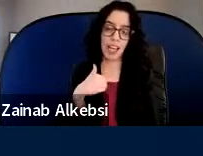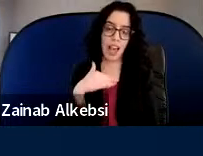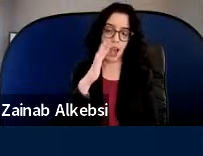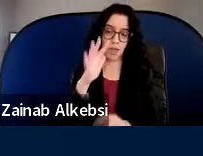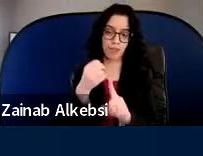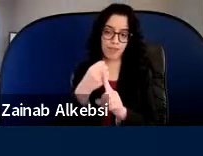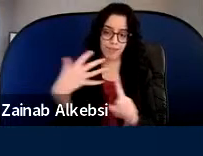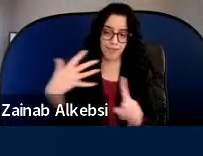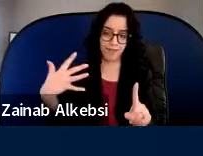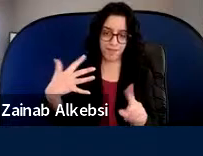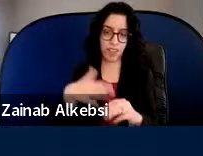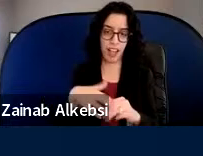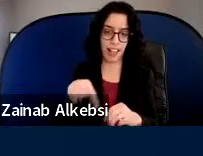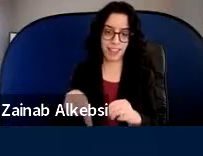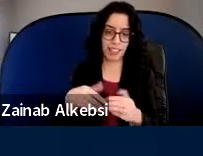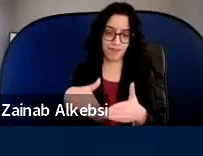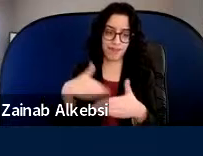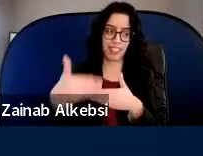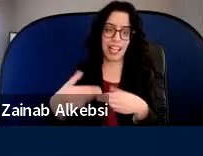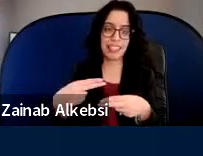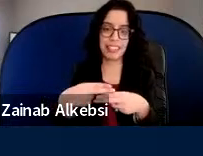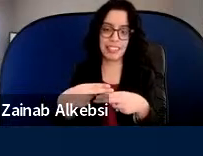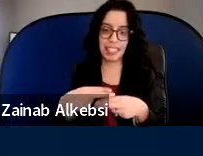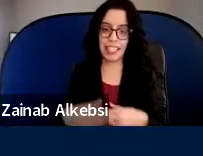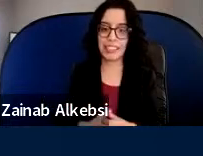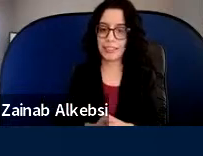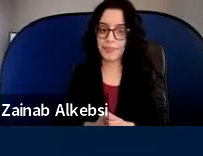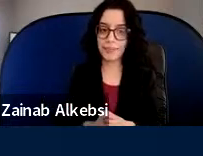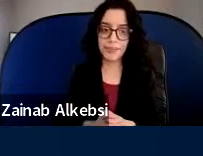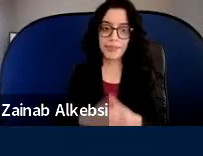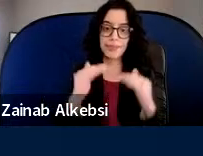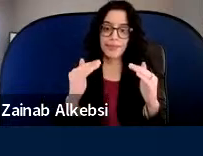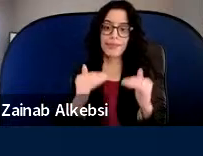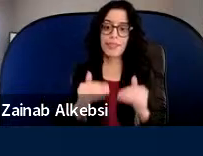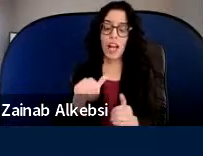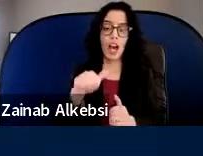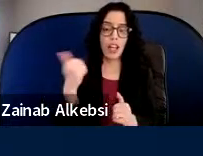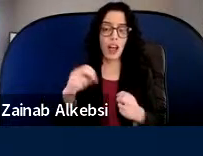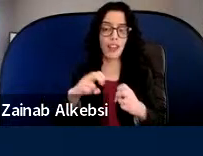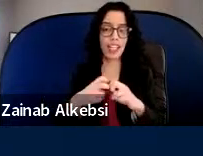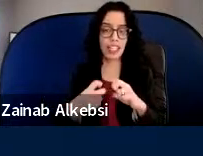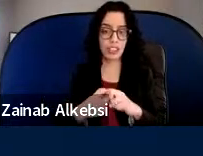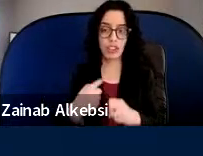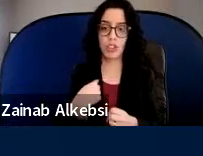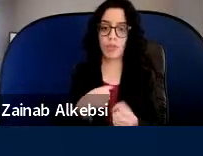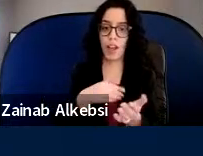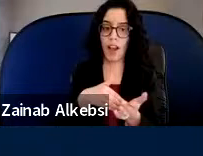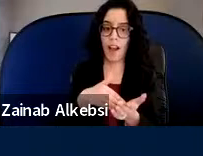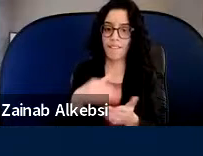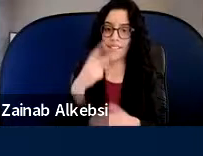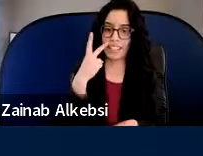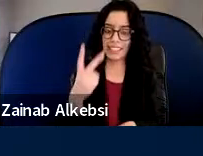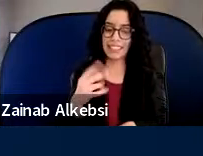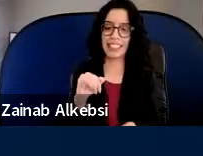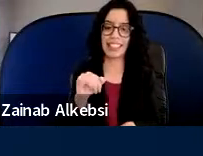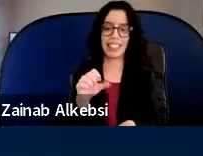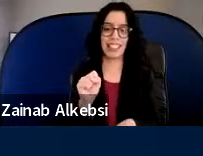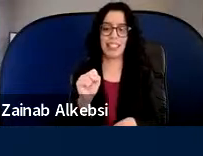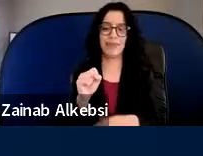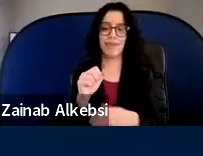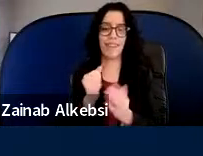an over-reliance on what's known as video remote interpreting, VRI, and I'll expand on that a little more